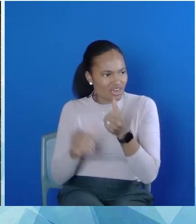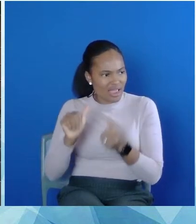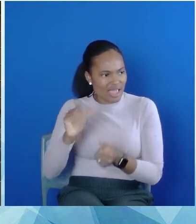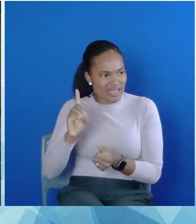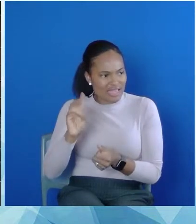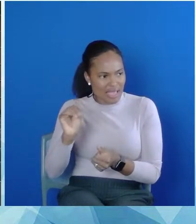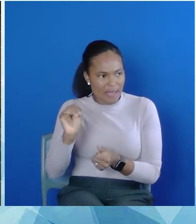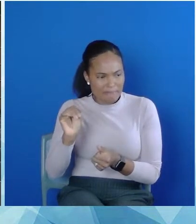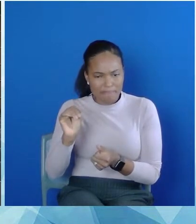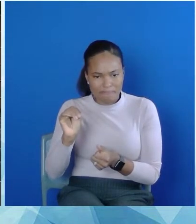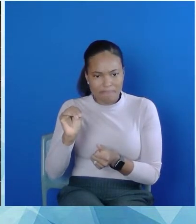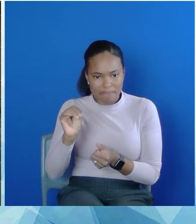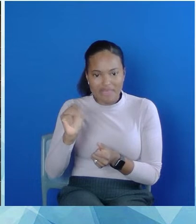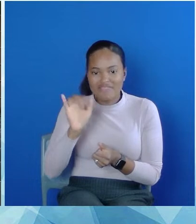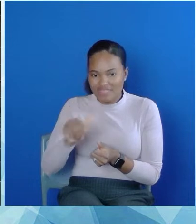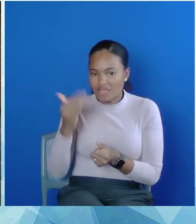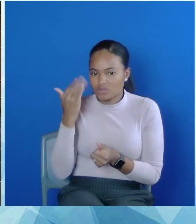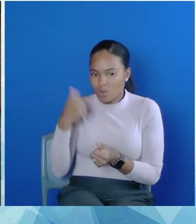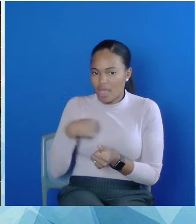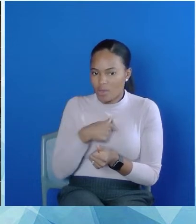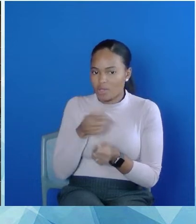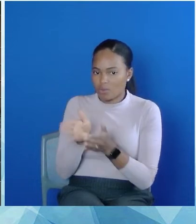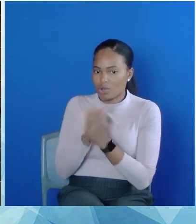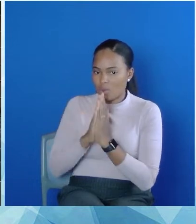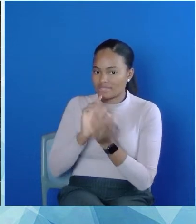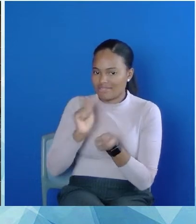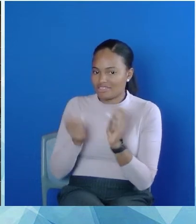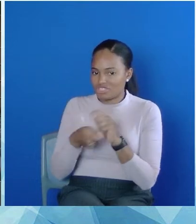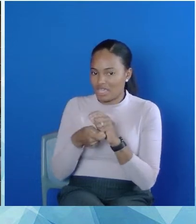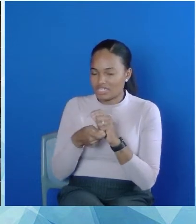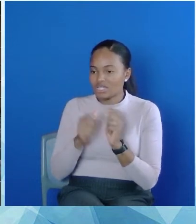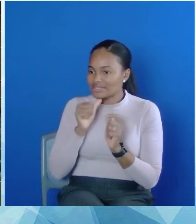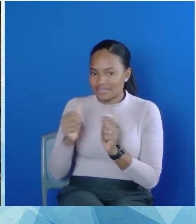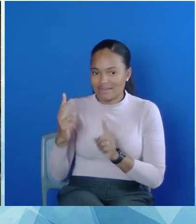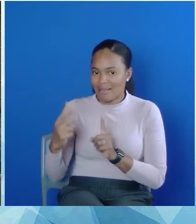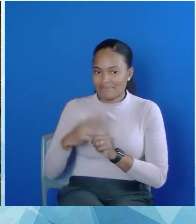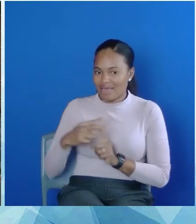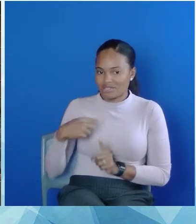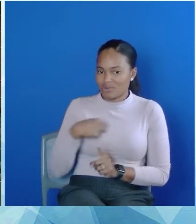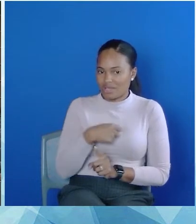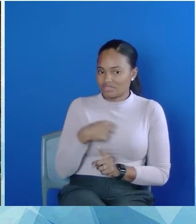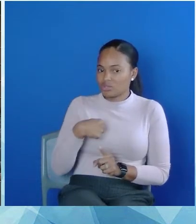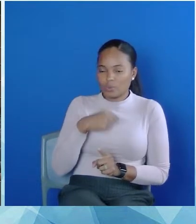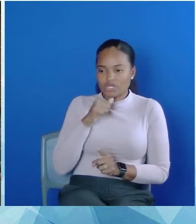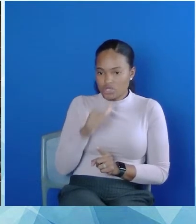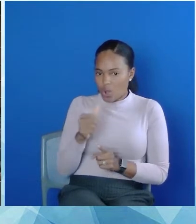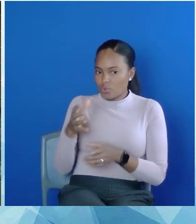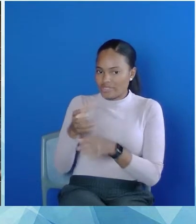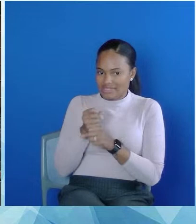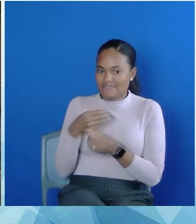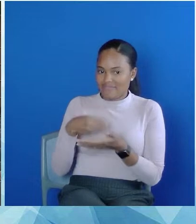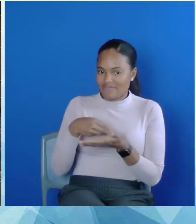So this does not apply to us because we don't receive that funding.